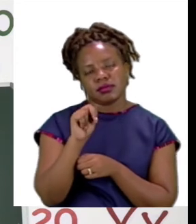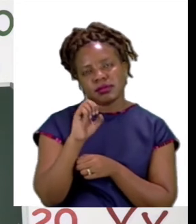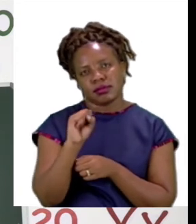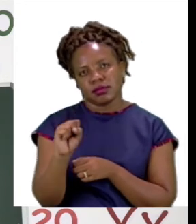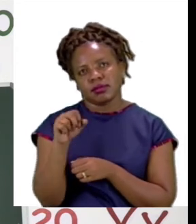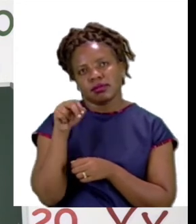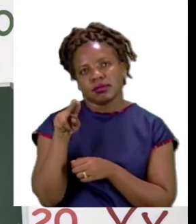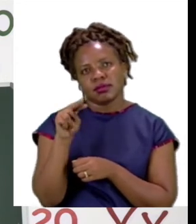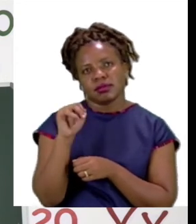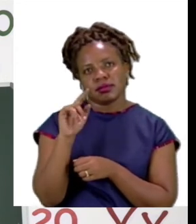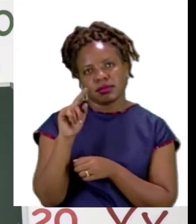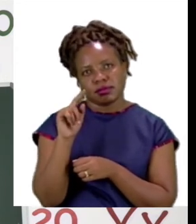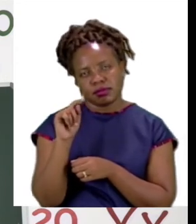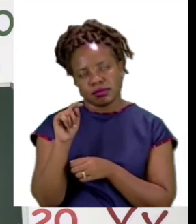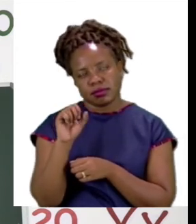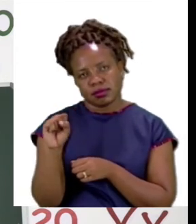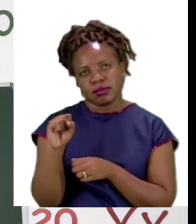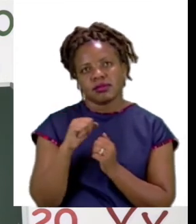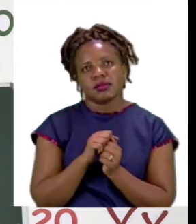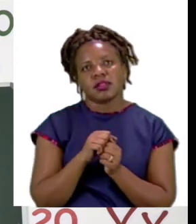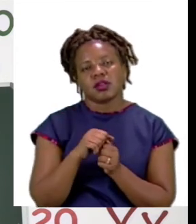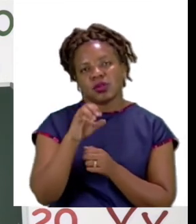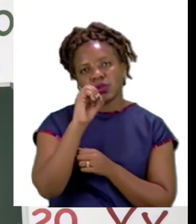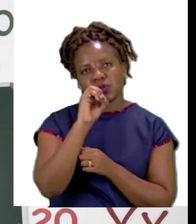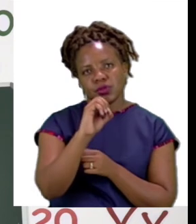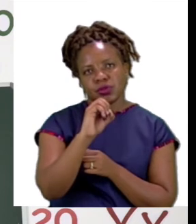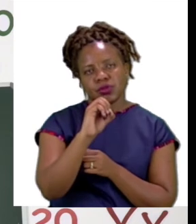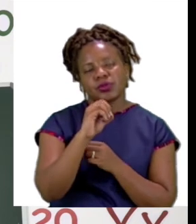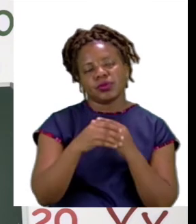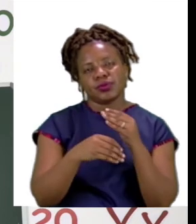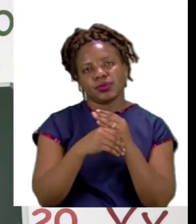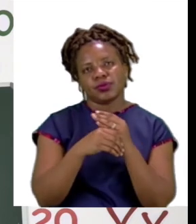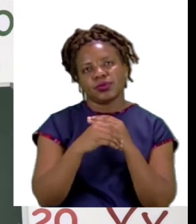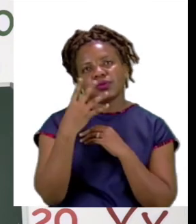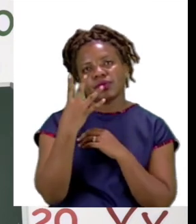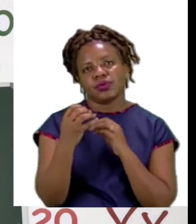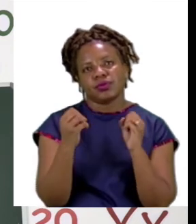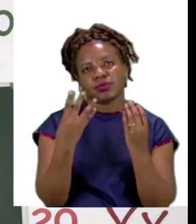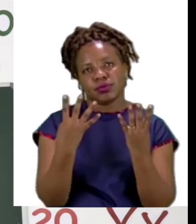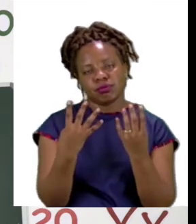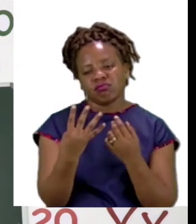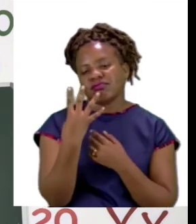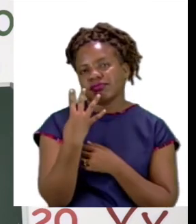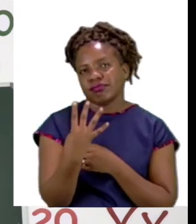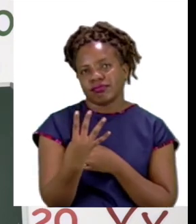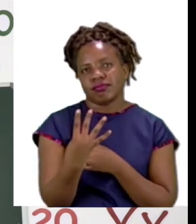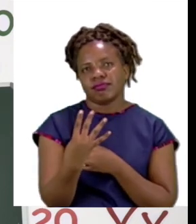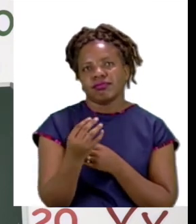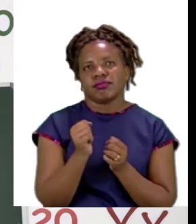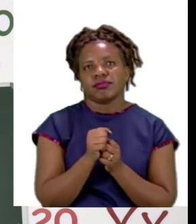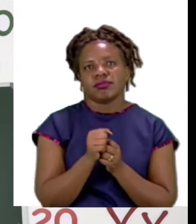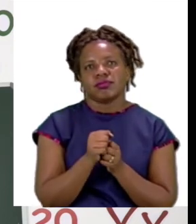dear children, is 4. Very simple here. And then we